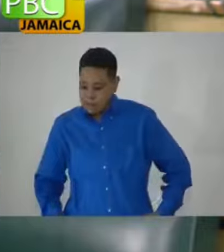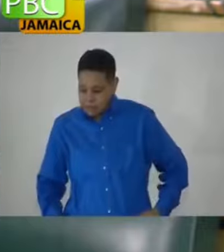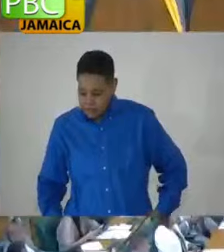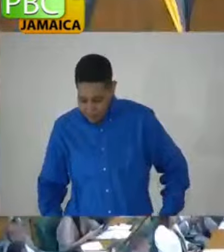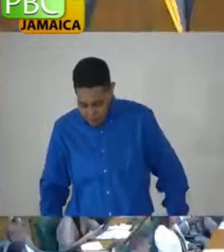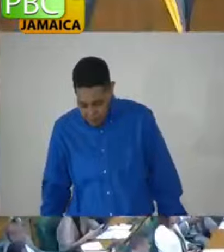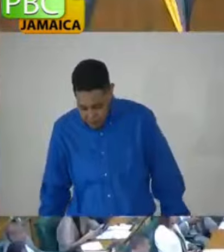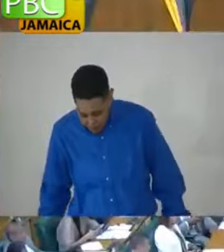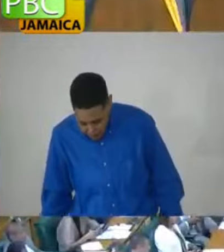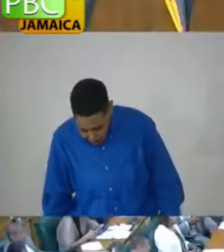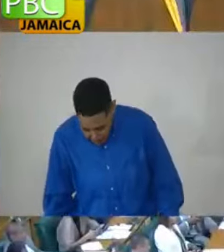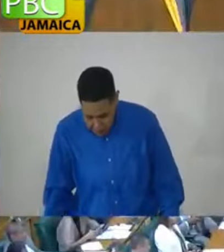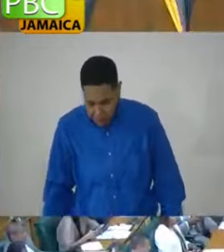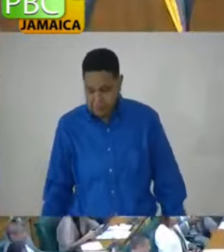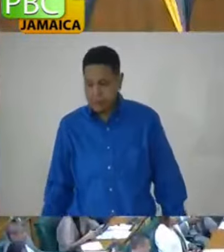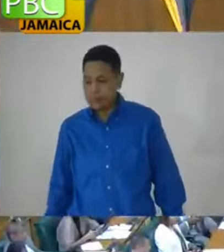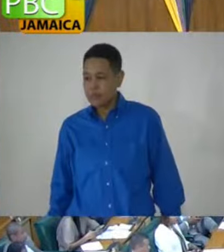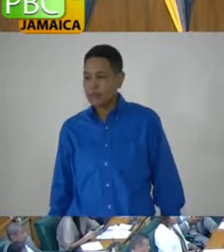However, Madam Speaker,